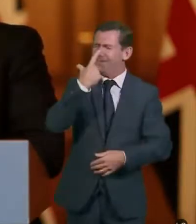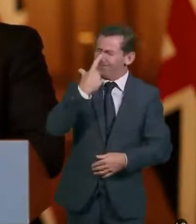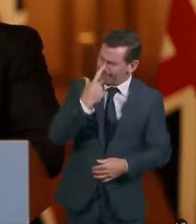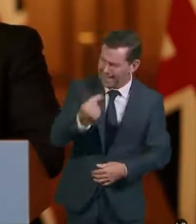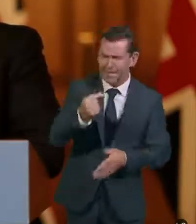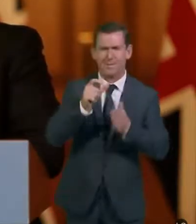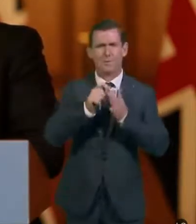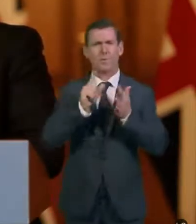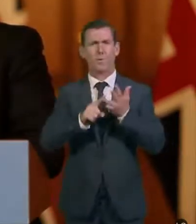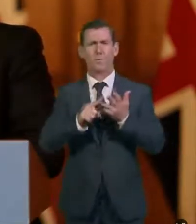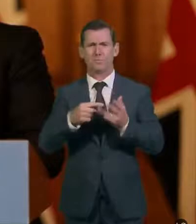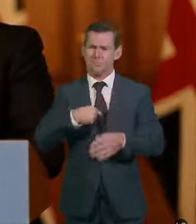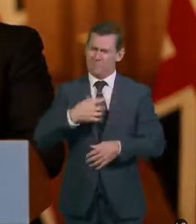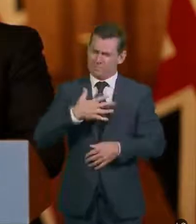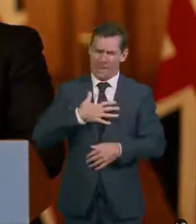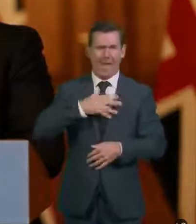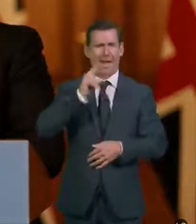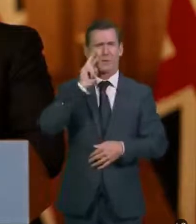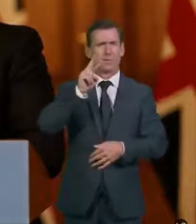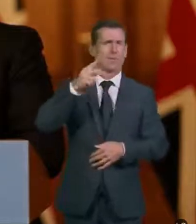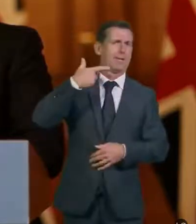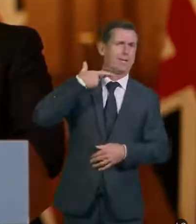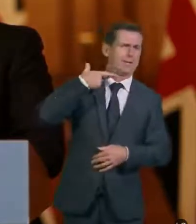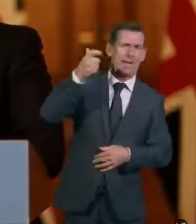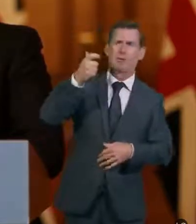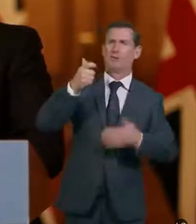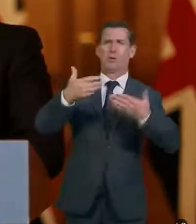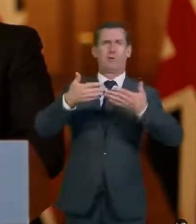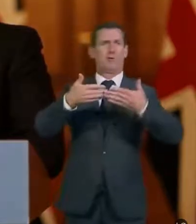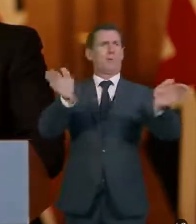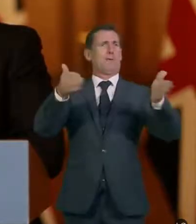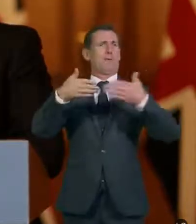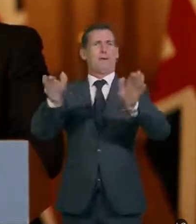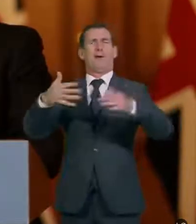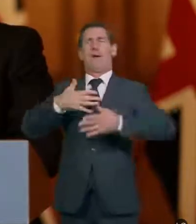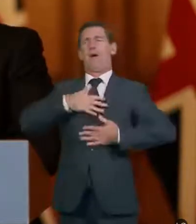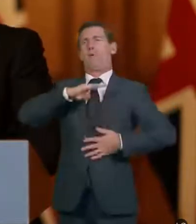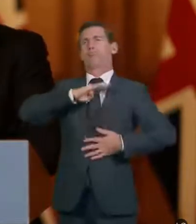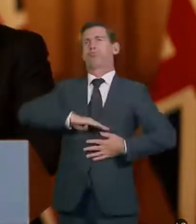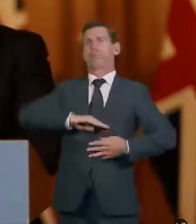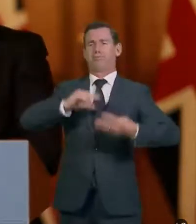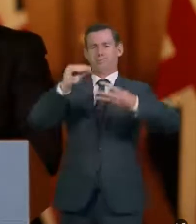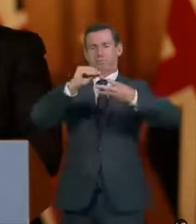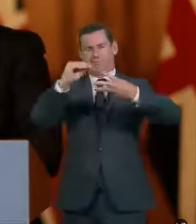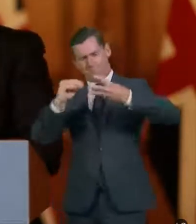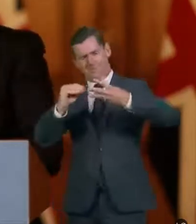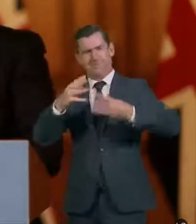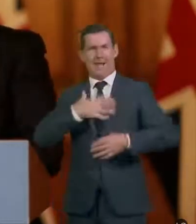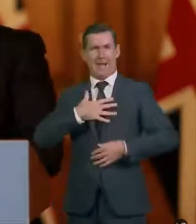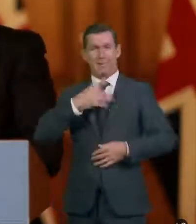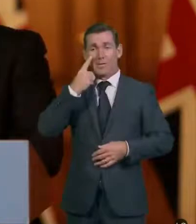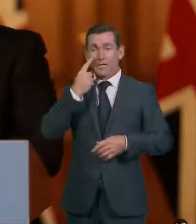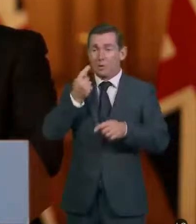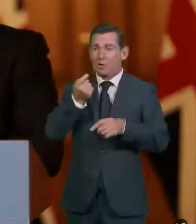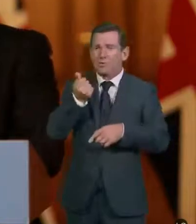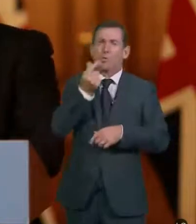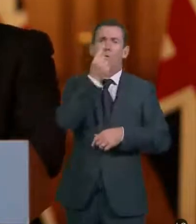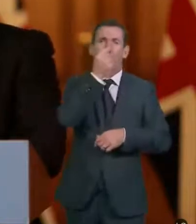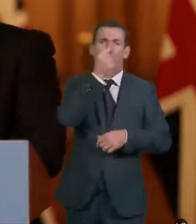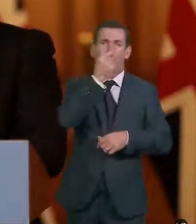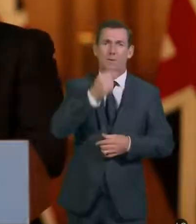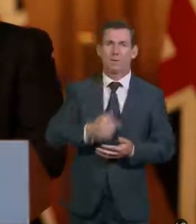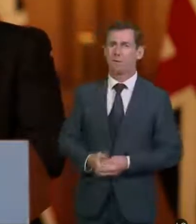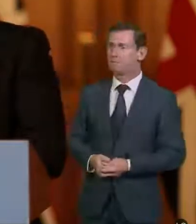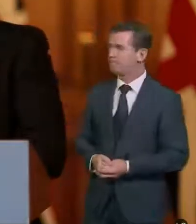else coming out of Tier 3 as fast as possible. You've missed one, Prime Minister. I